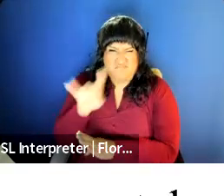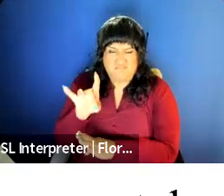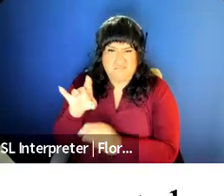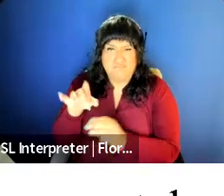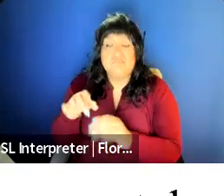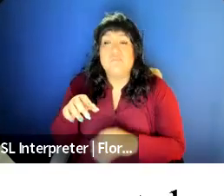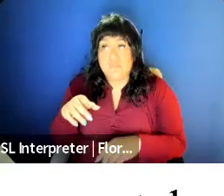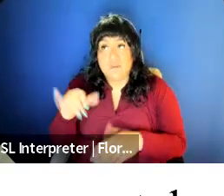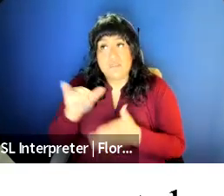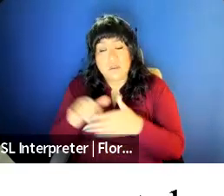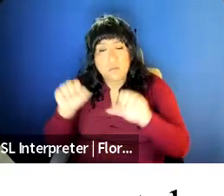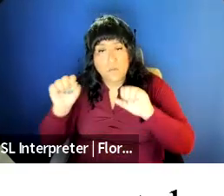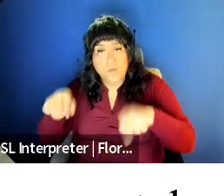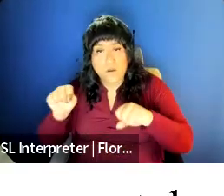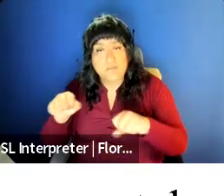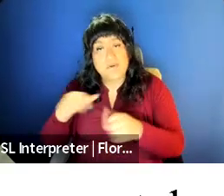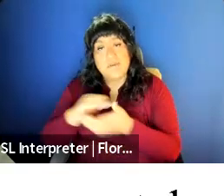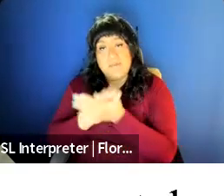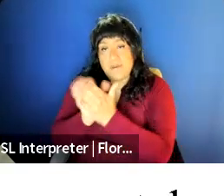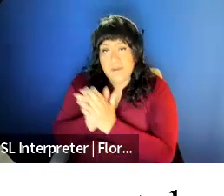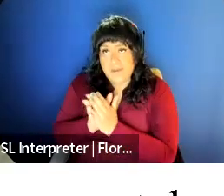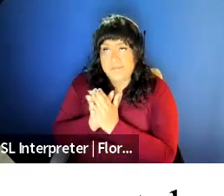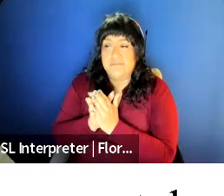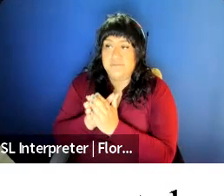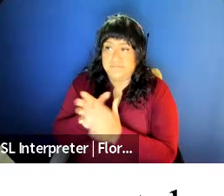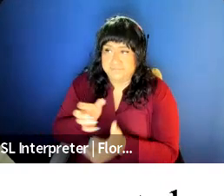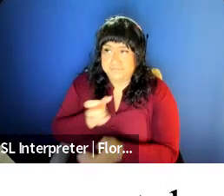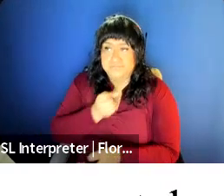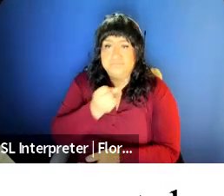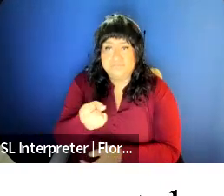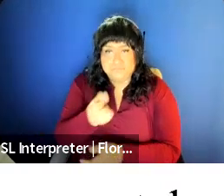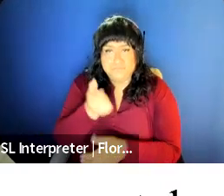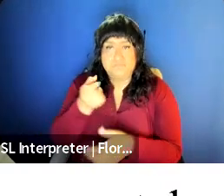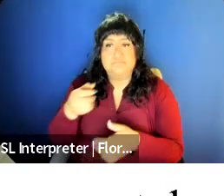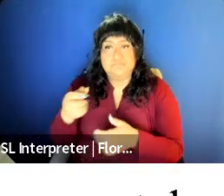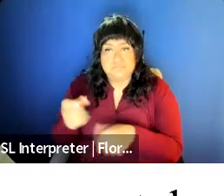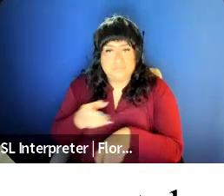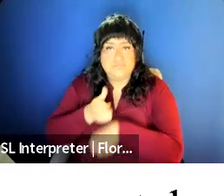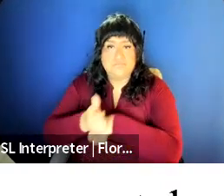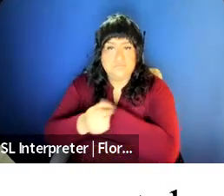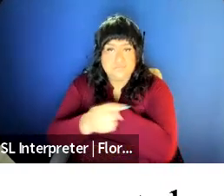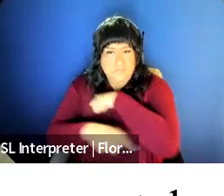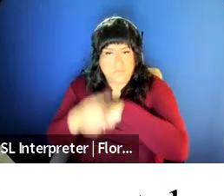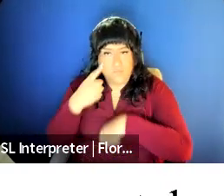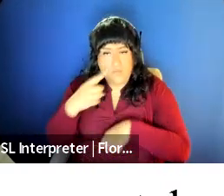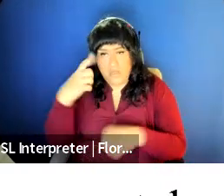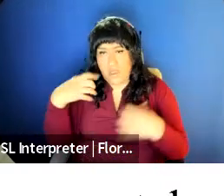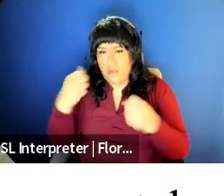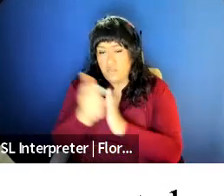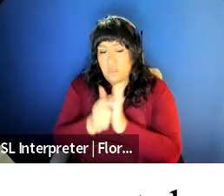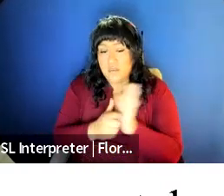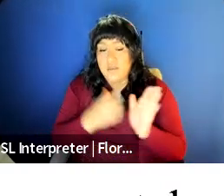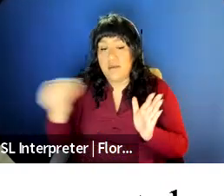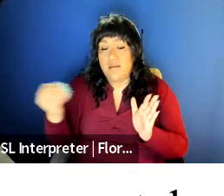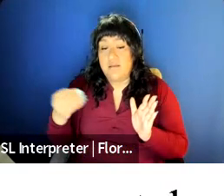it's possible that they could become subject to mental health laws. A latest study in the Journal of the American Medical Association